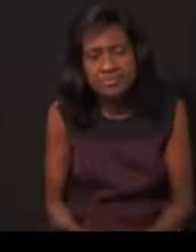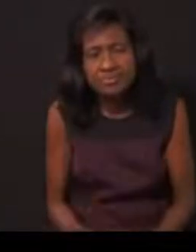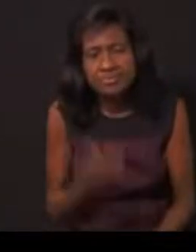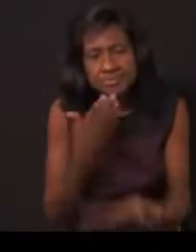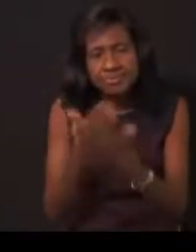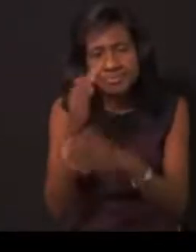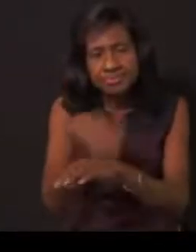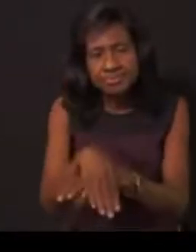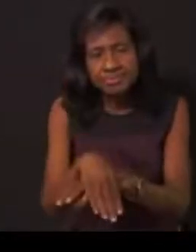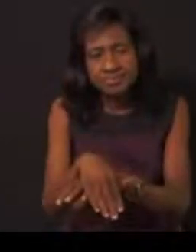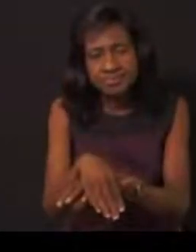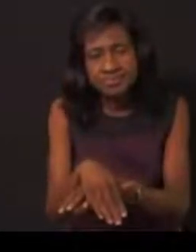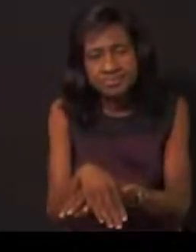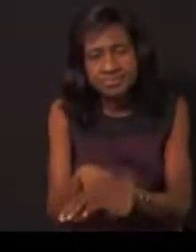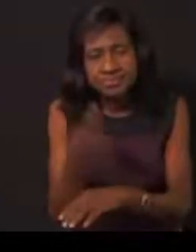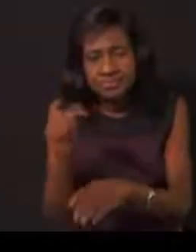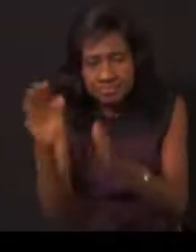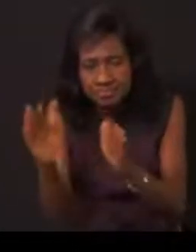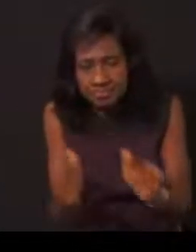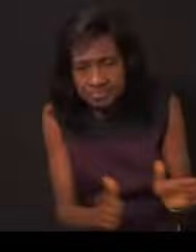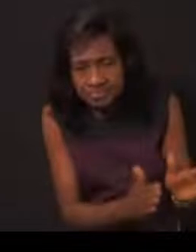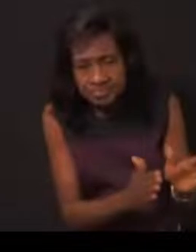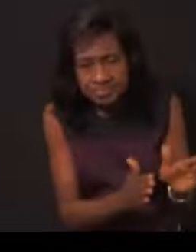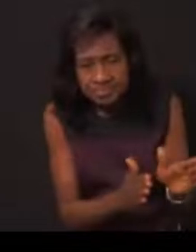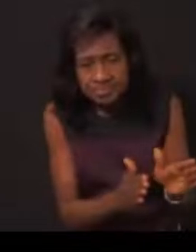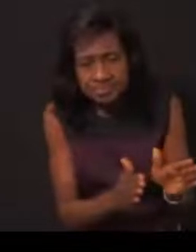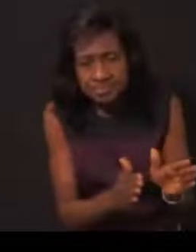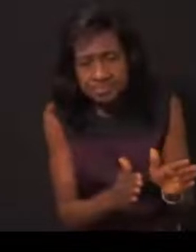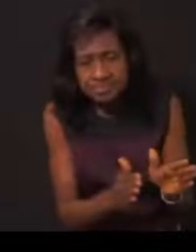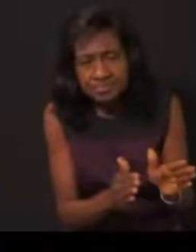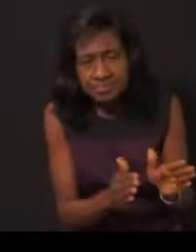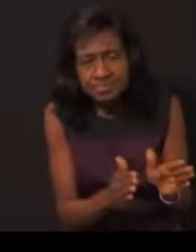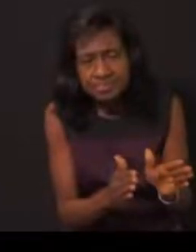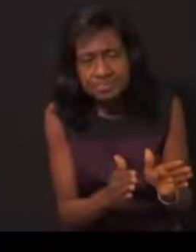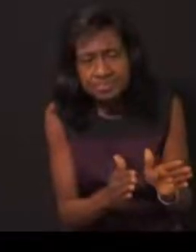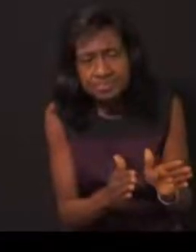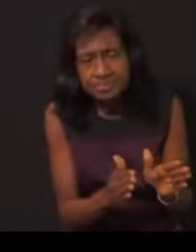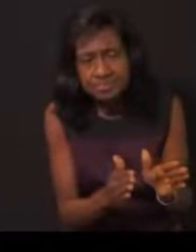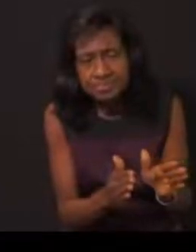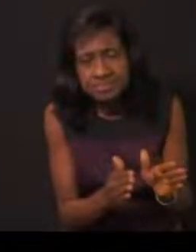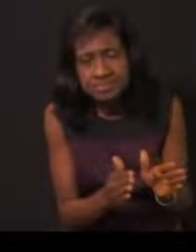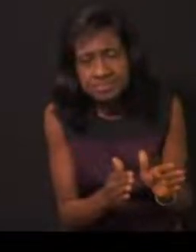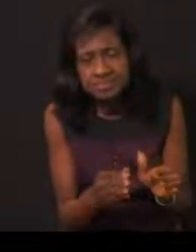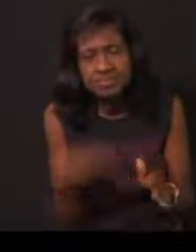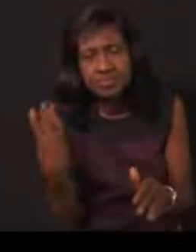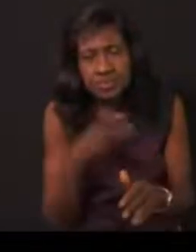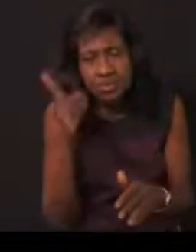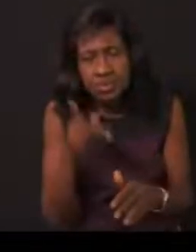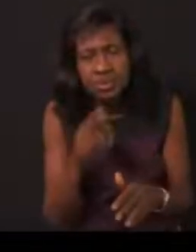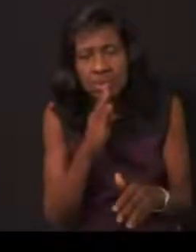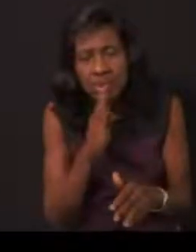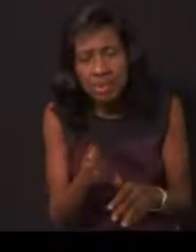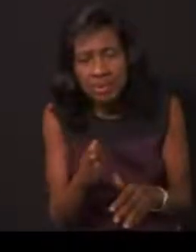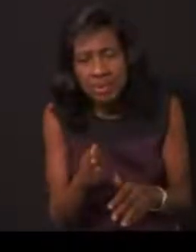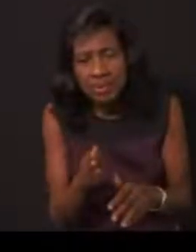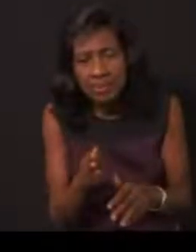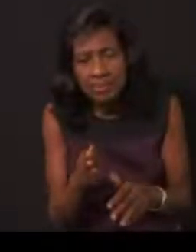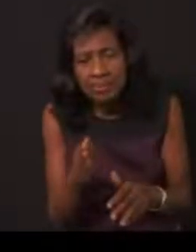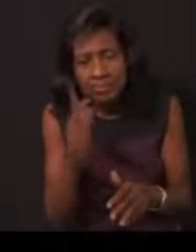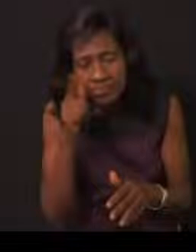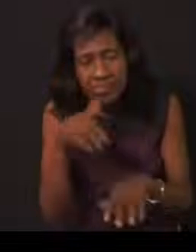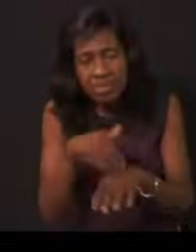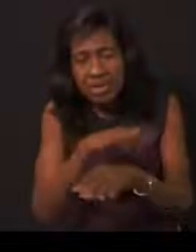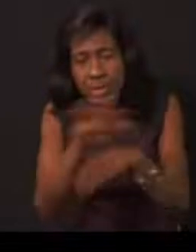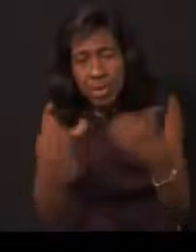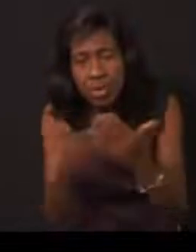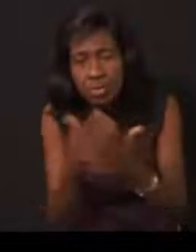Good afternoon, Wendy. The plan Thanks, is Dr. Lee. that, as Premier announced just now, that we will be looking at all of the schools that have